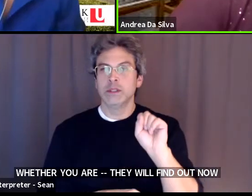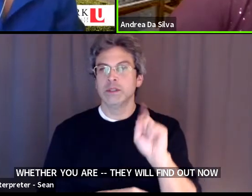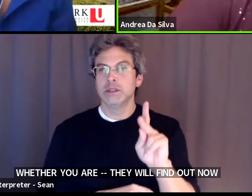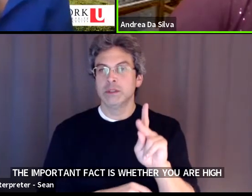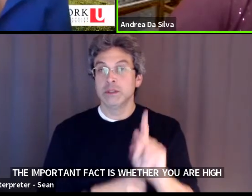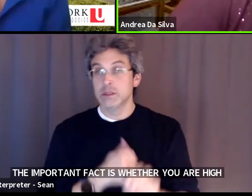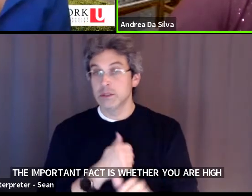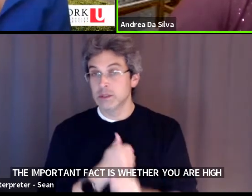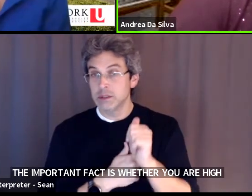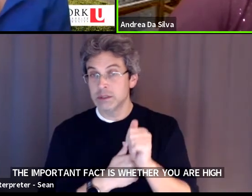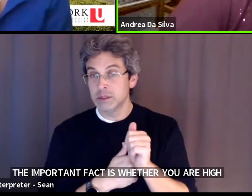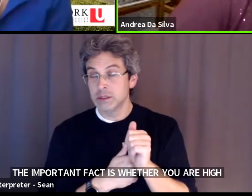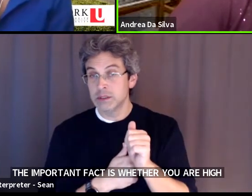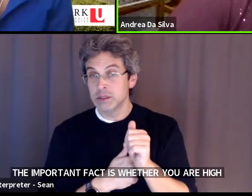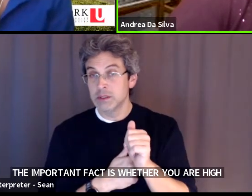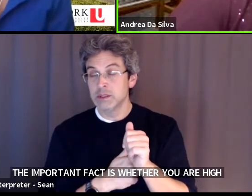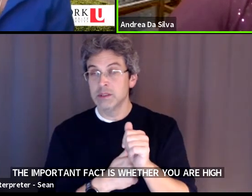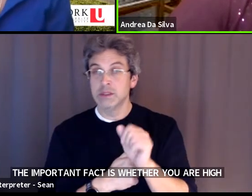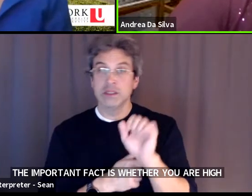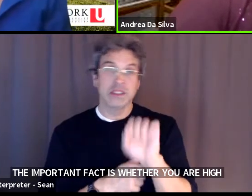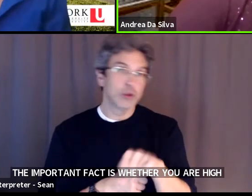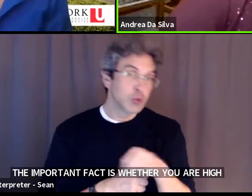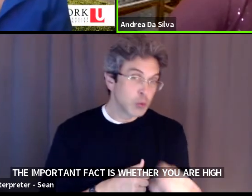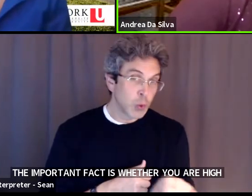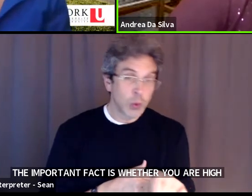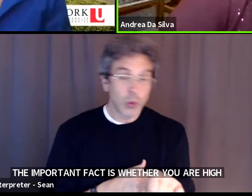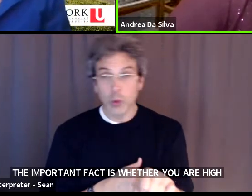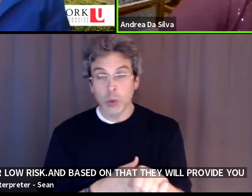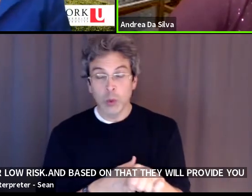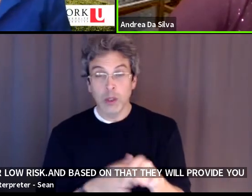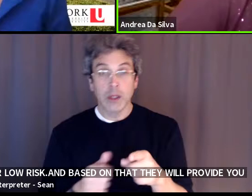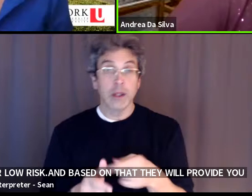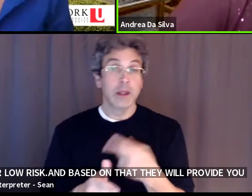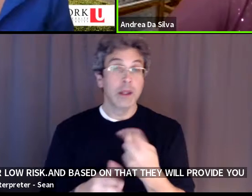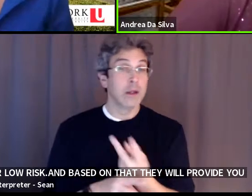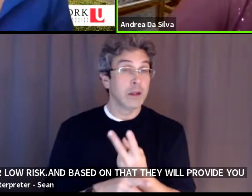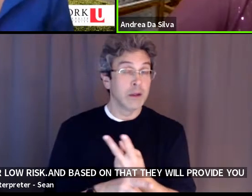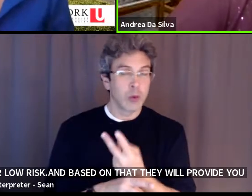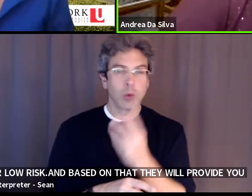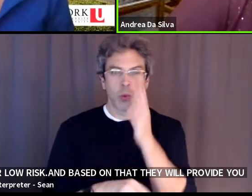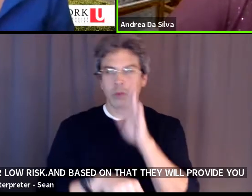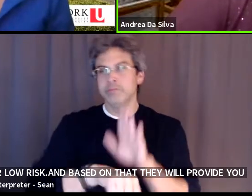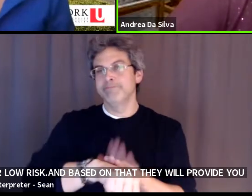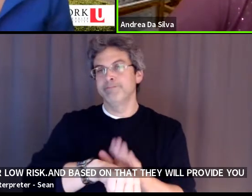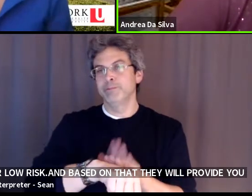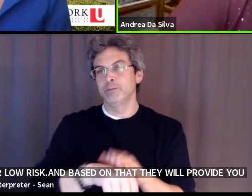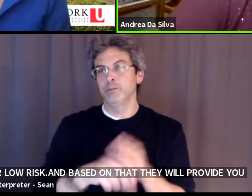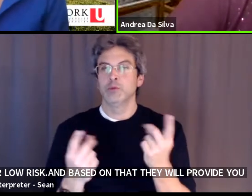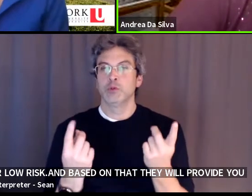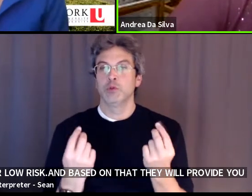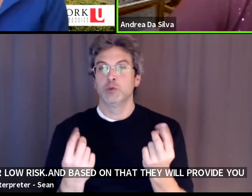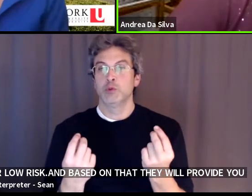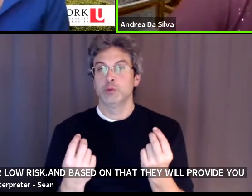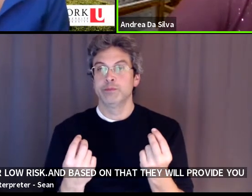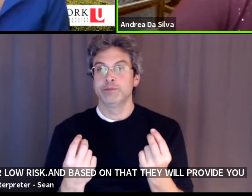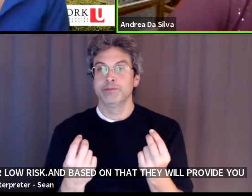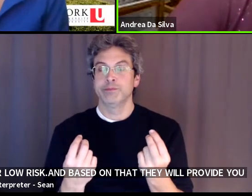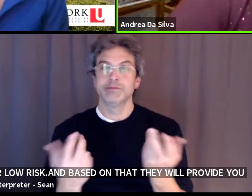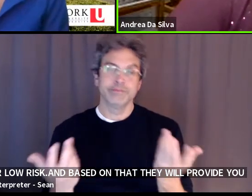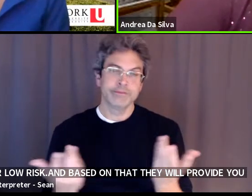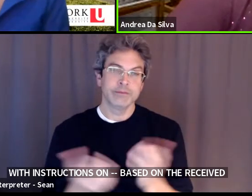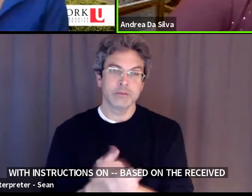you with instructions based on the received information. They will provide you with